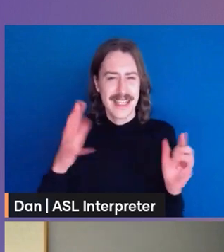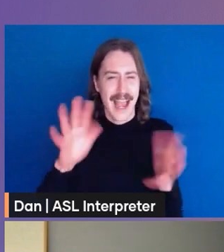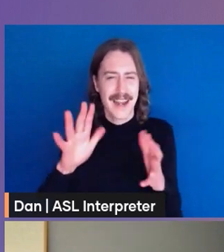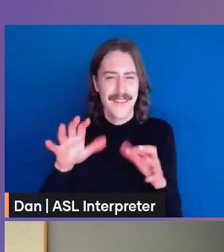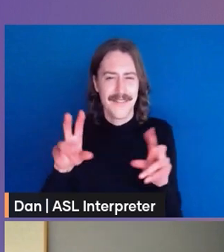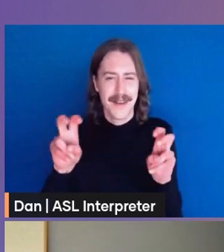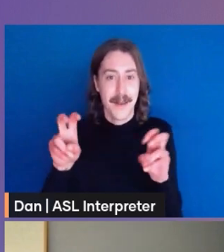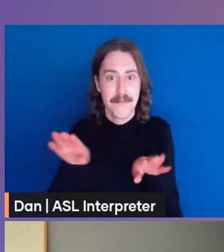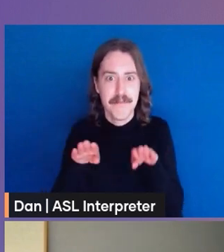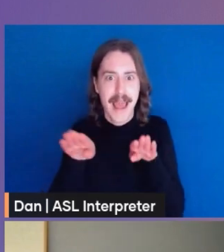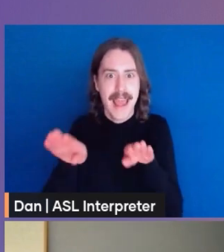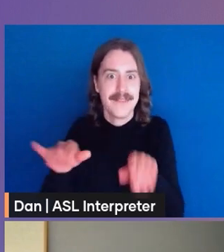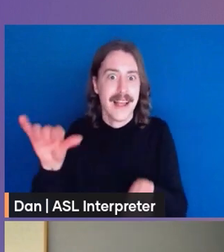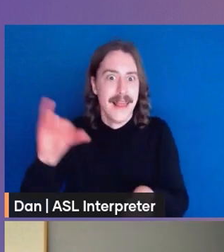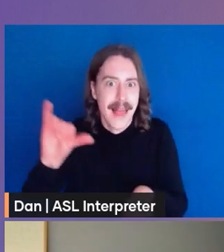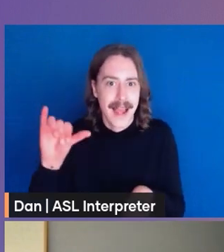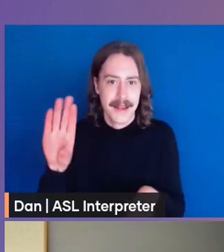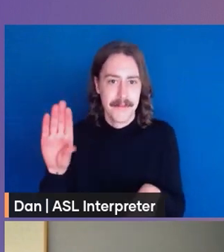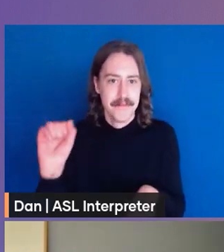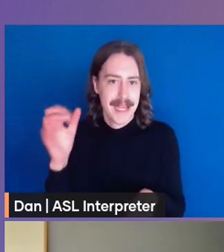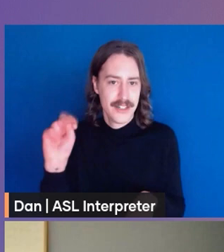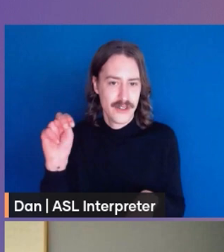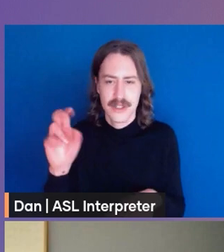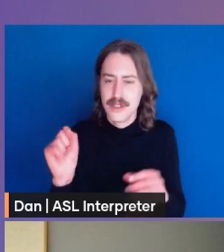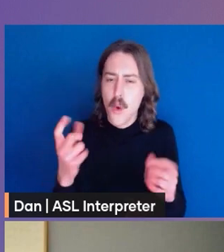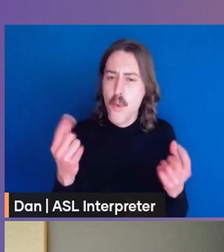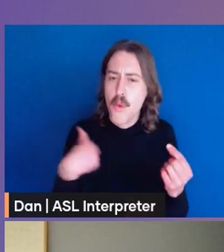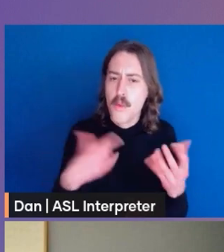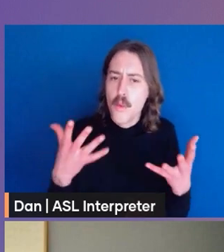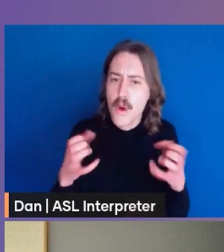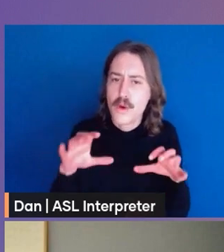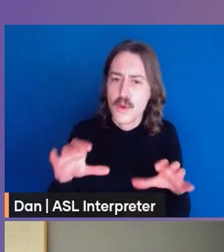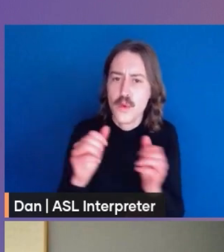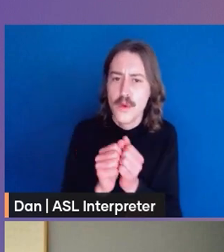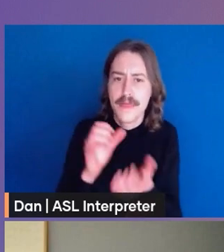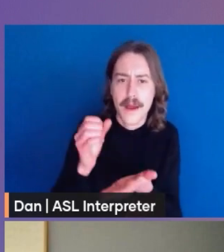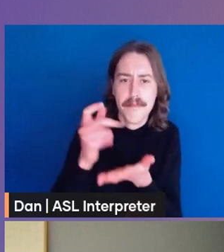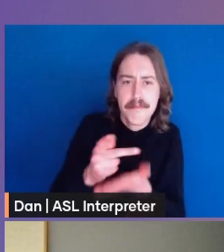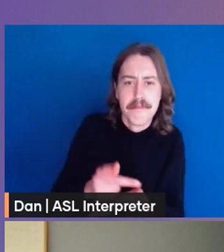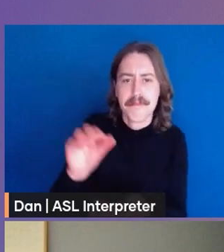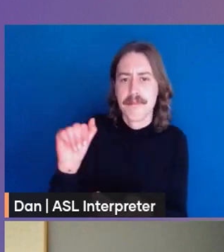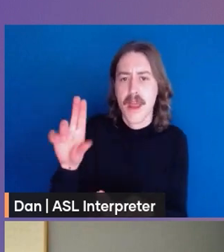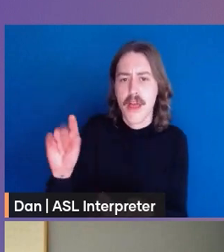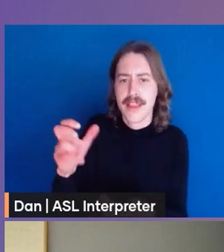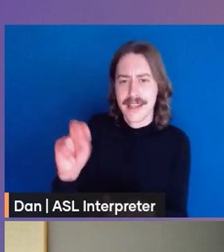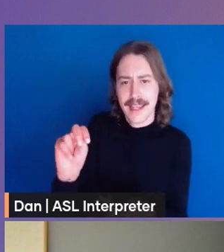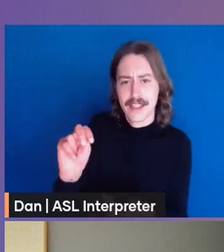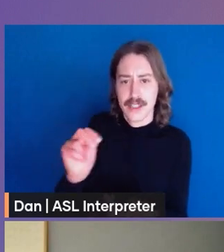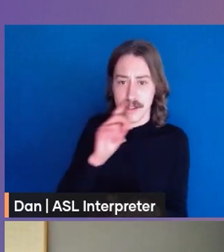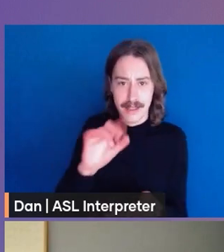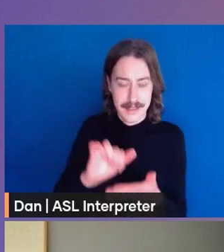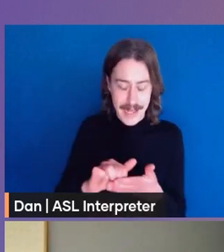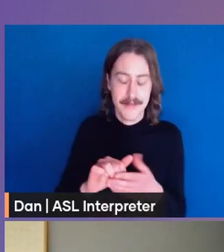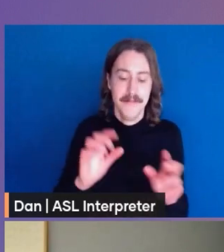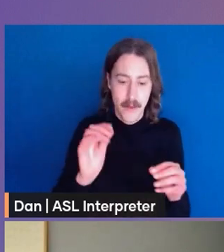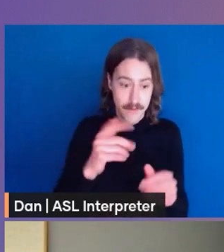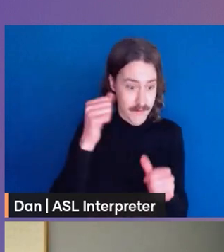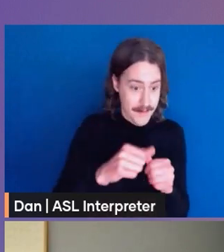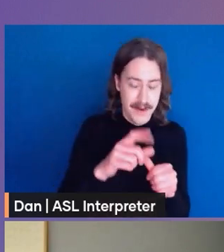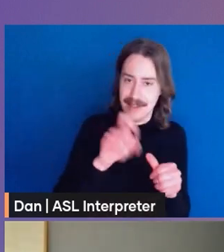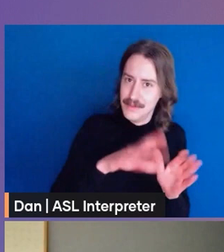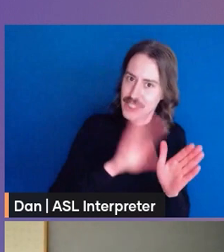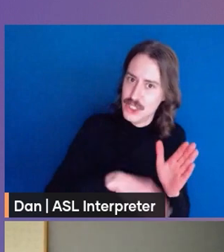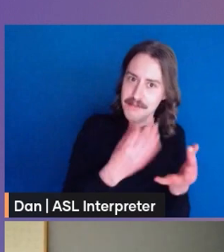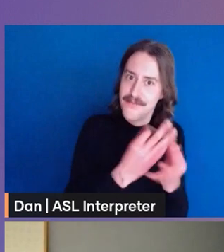so what we wanted to keep in mind with our authentication is that it needs to be cheap or free as possible. It needs to work